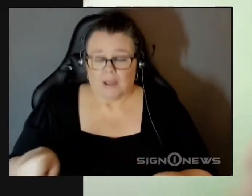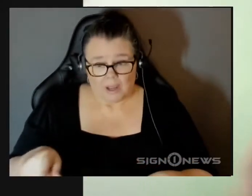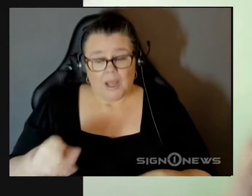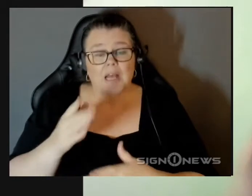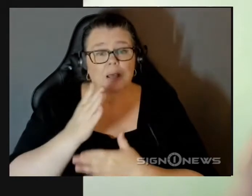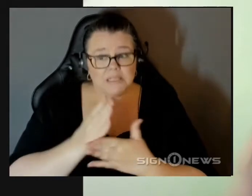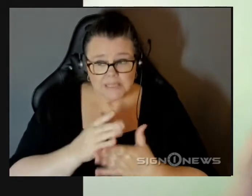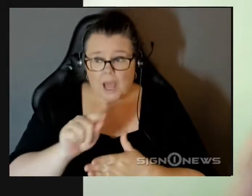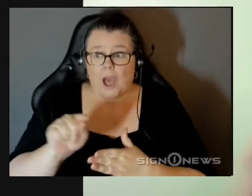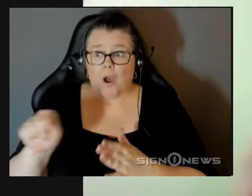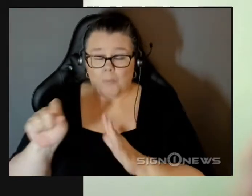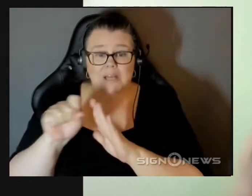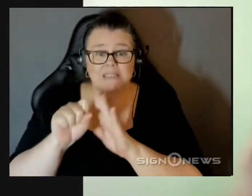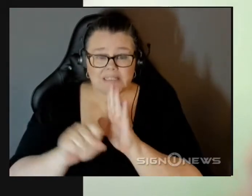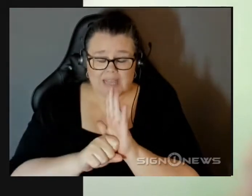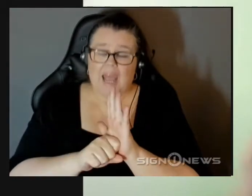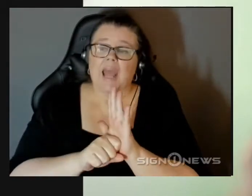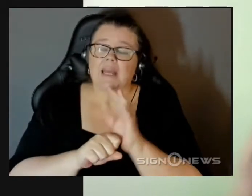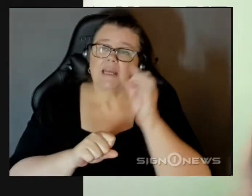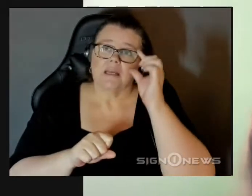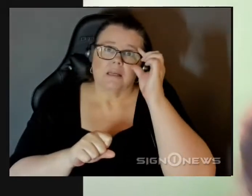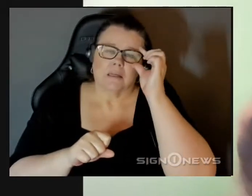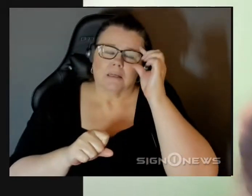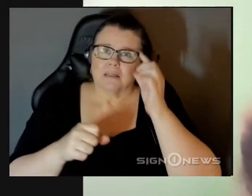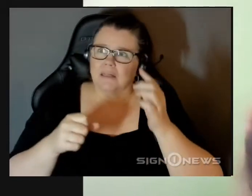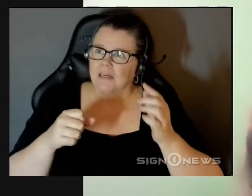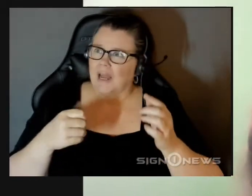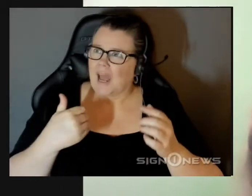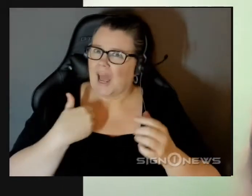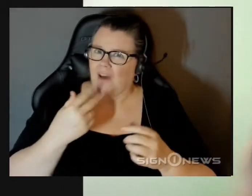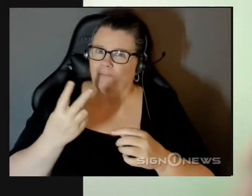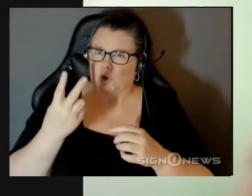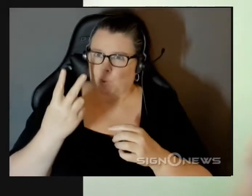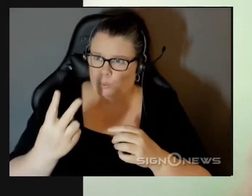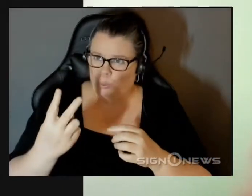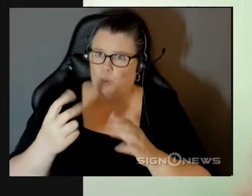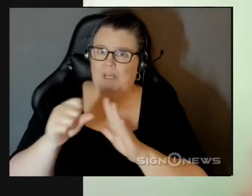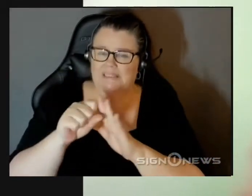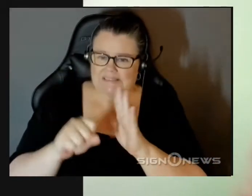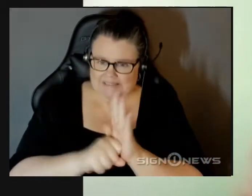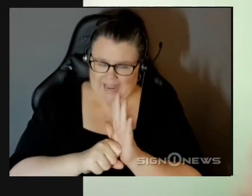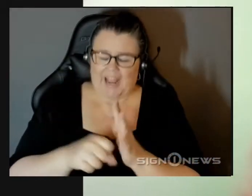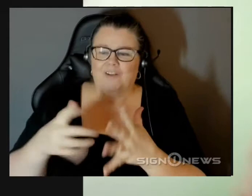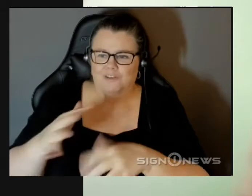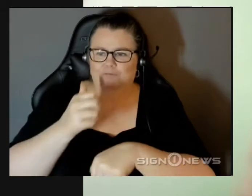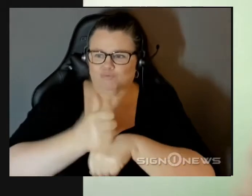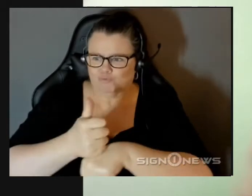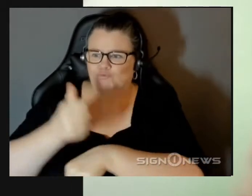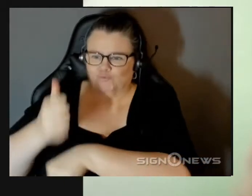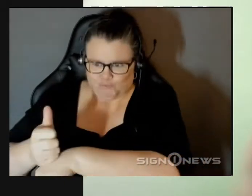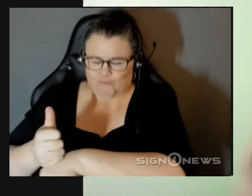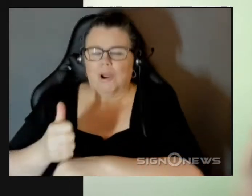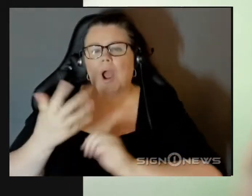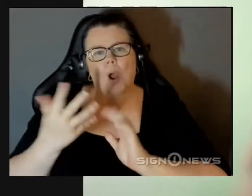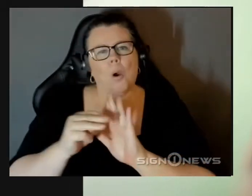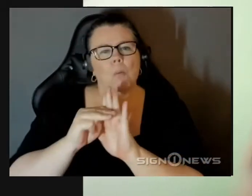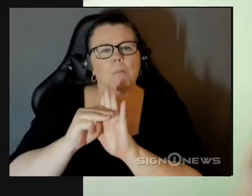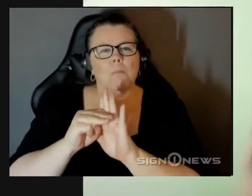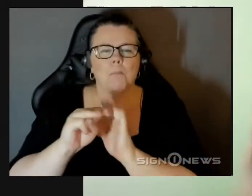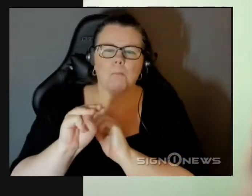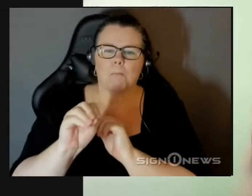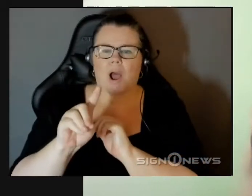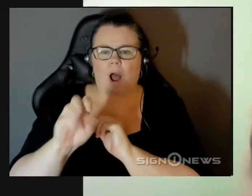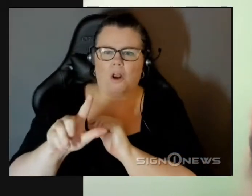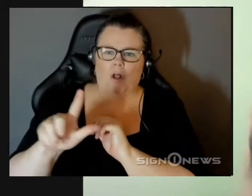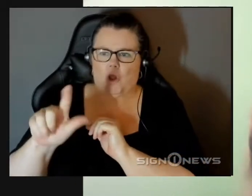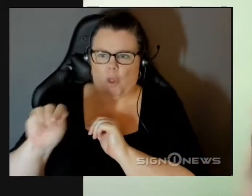states haven't gone that route. We only have 2 states that have passed that model law. So you're going to hear terms like incapacity and capacity within this